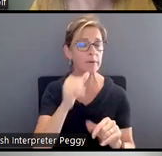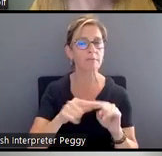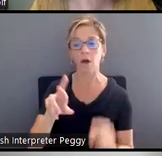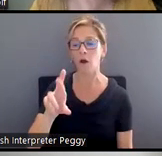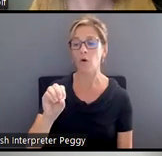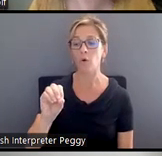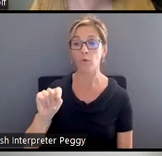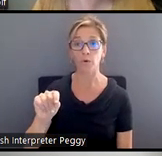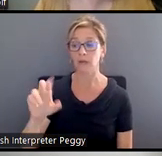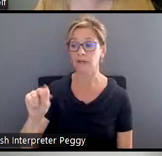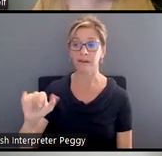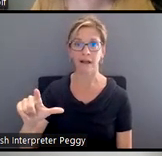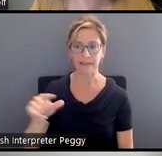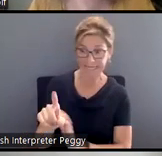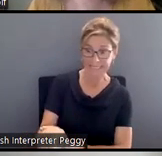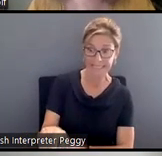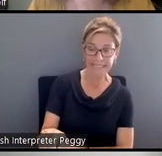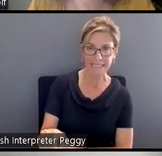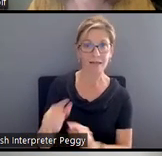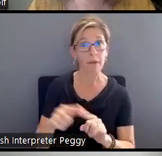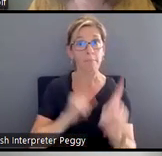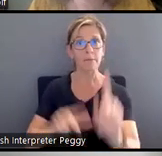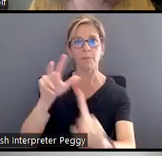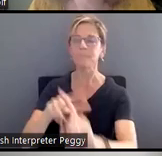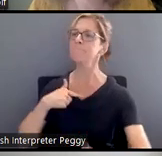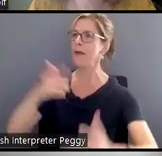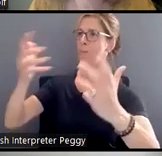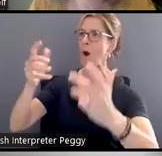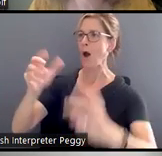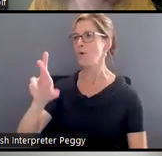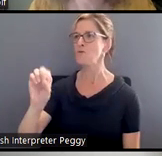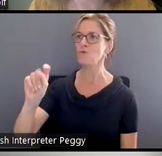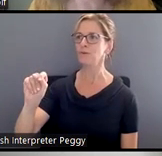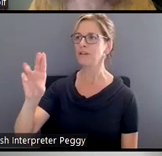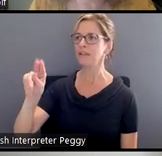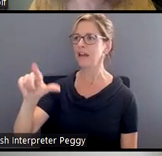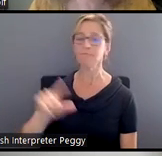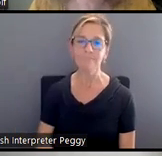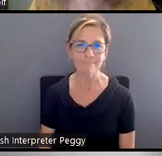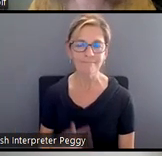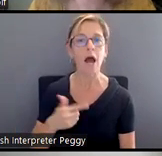But nobody says, oh, I really want to make an appointment, for a root canal. No, what I